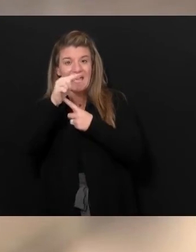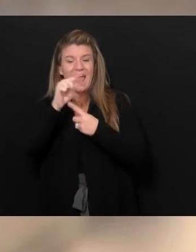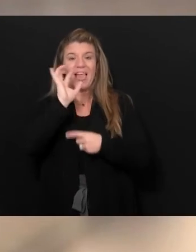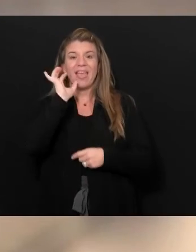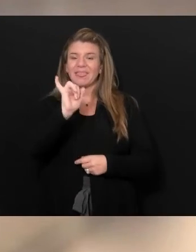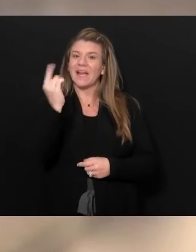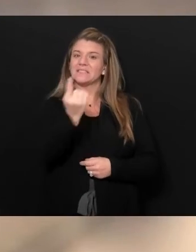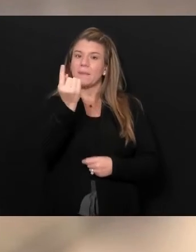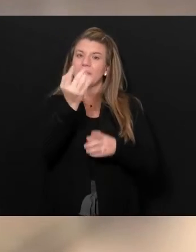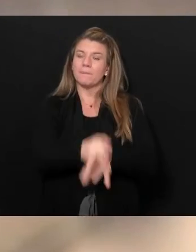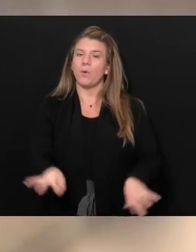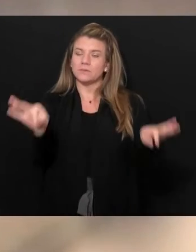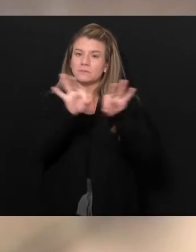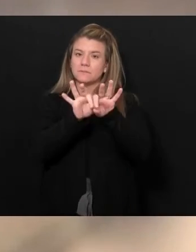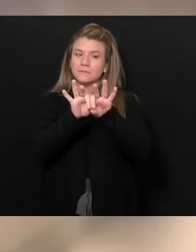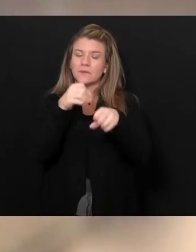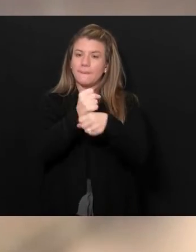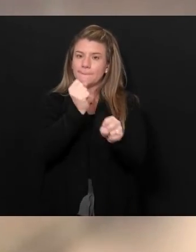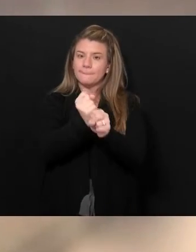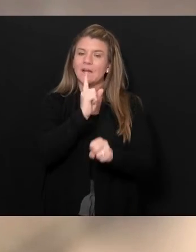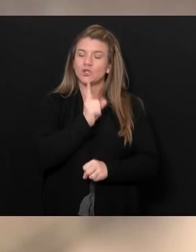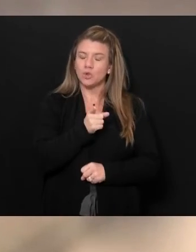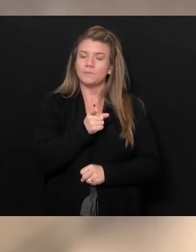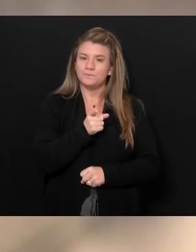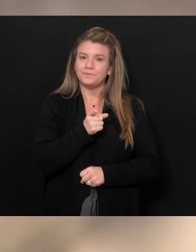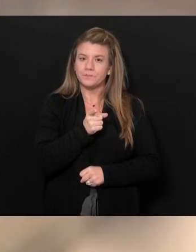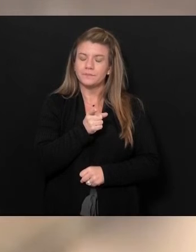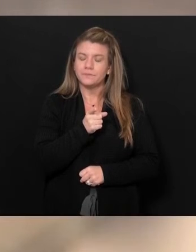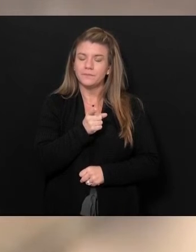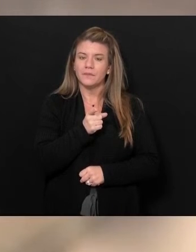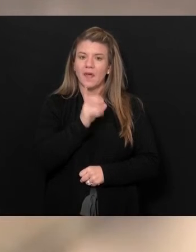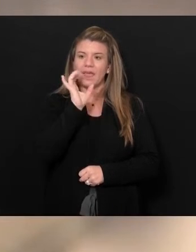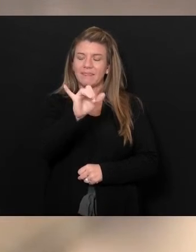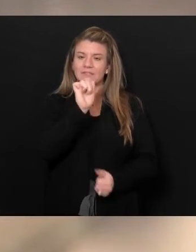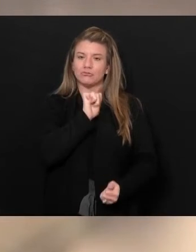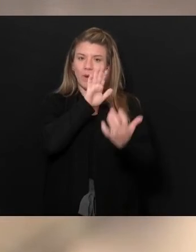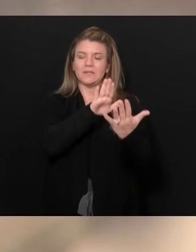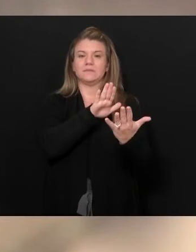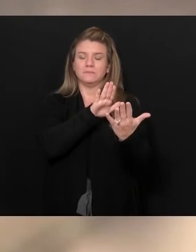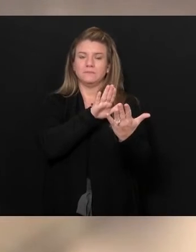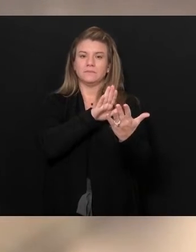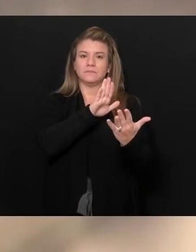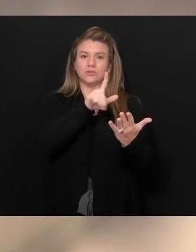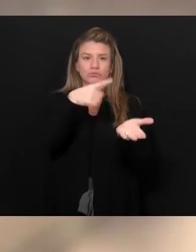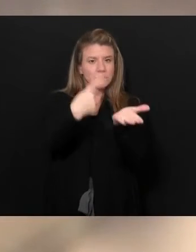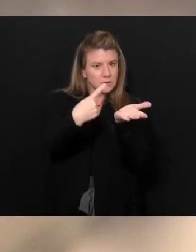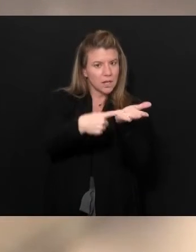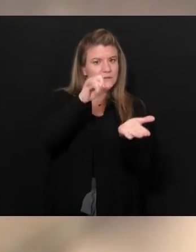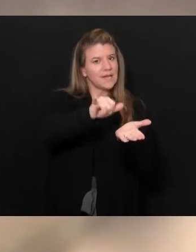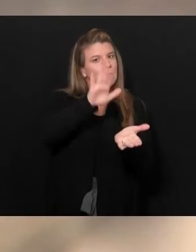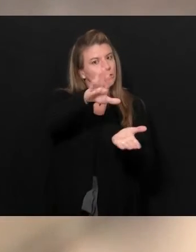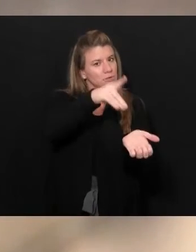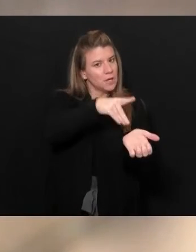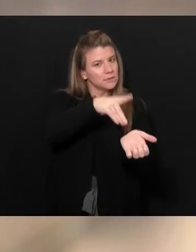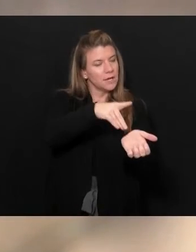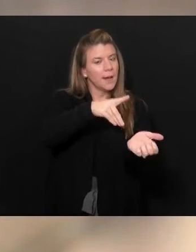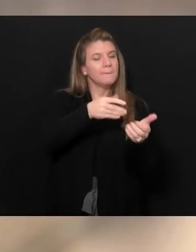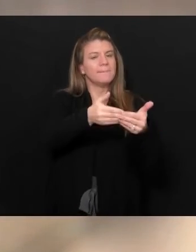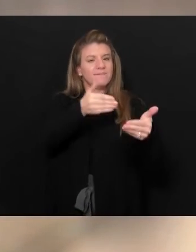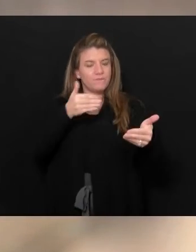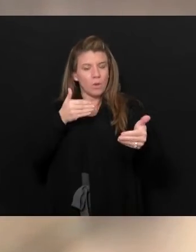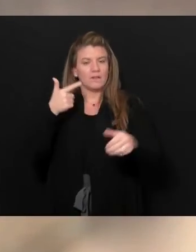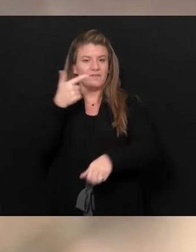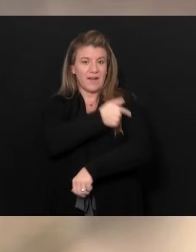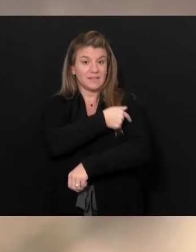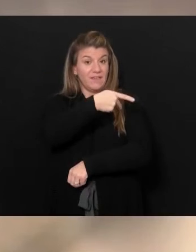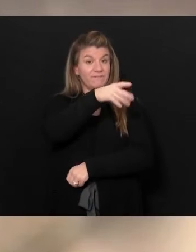that would be important to make sure that that is addressed with your doctor before you would think about the